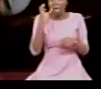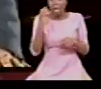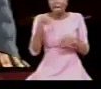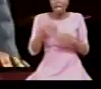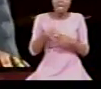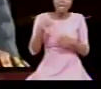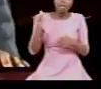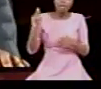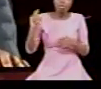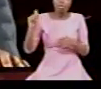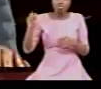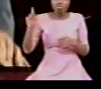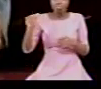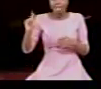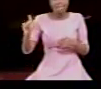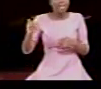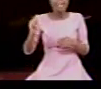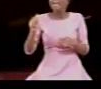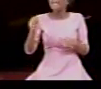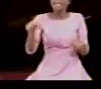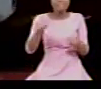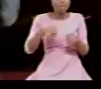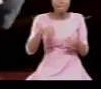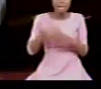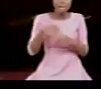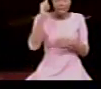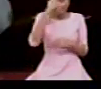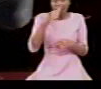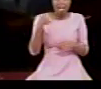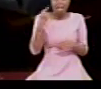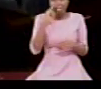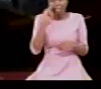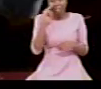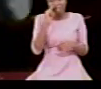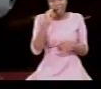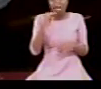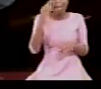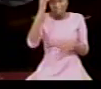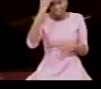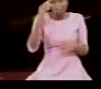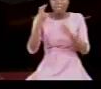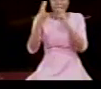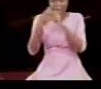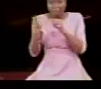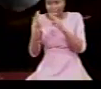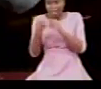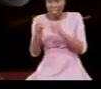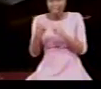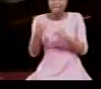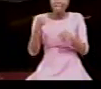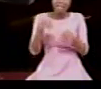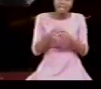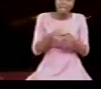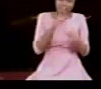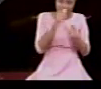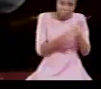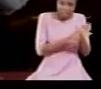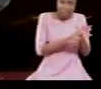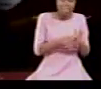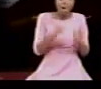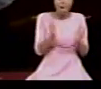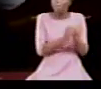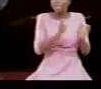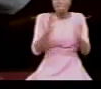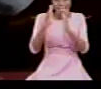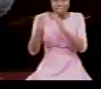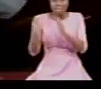Australia, everywhere. In Asia, in Africa, in Nigeria, he rules in the village, in the ghetto, in the urban. This